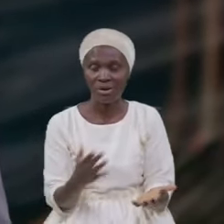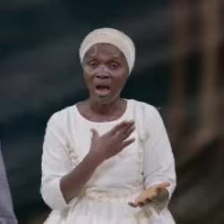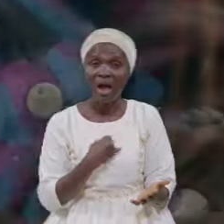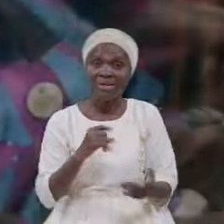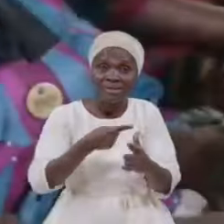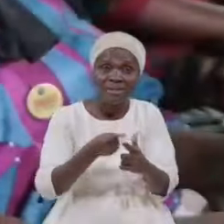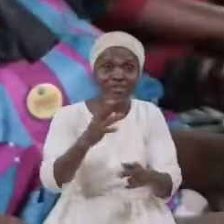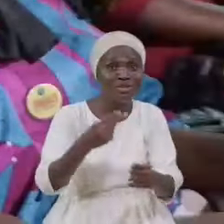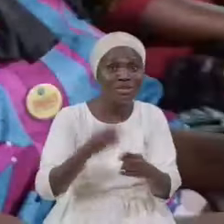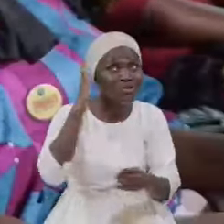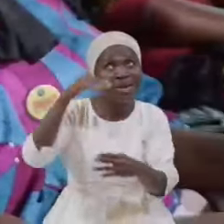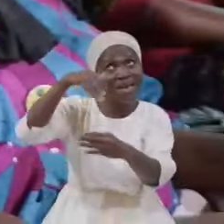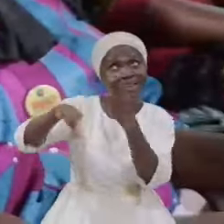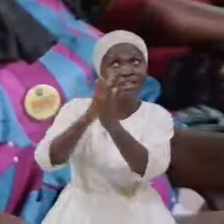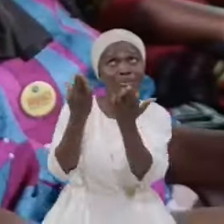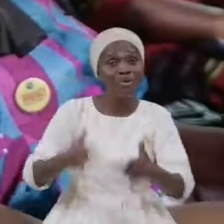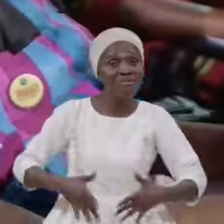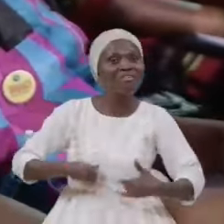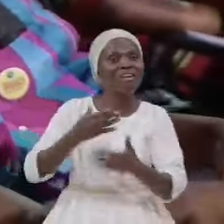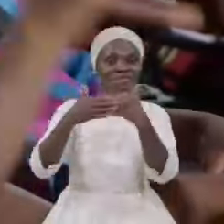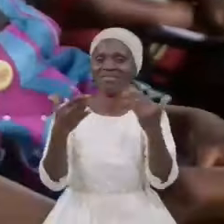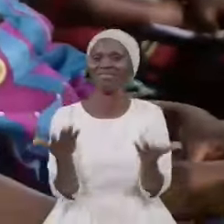life. Give me a good amen. Amen.